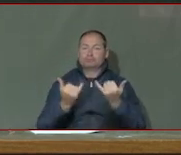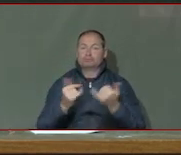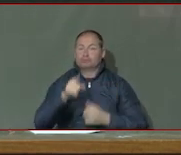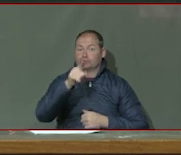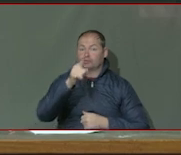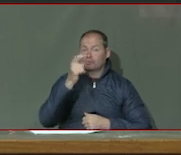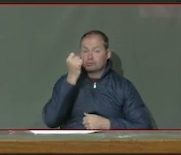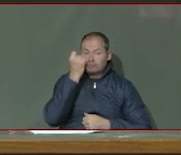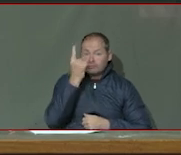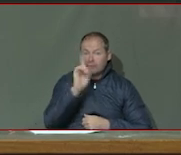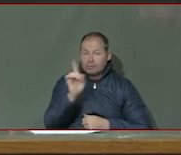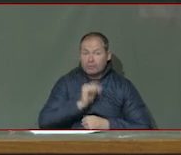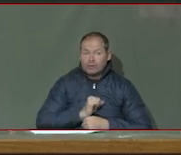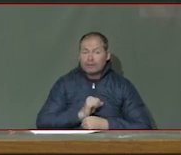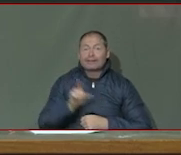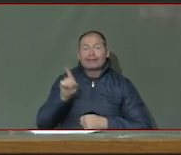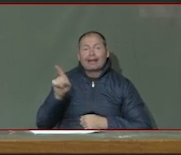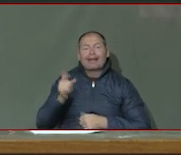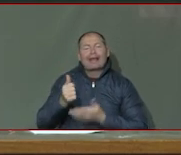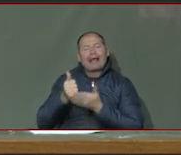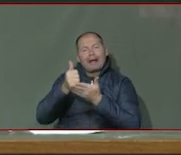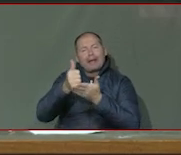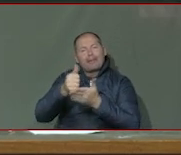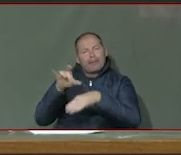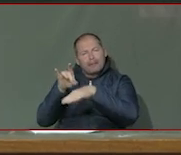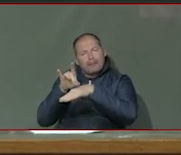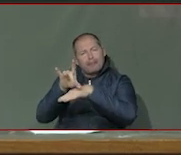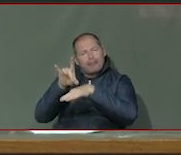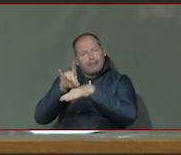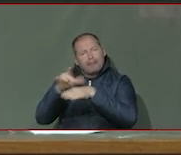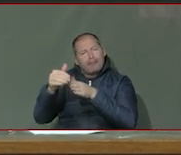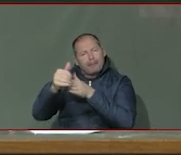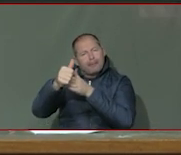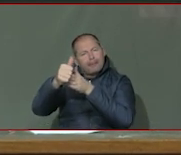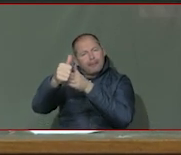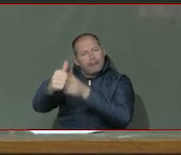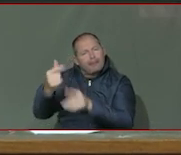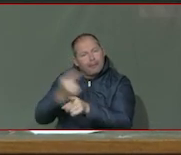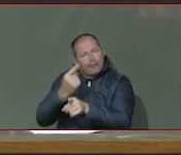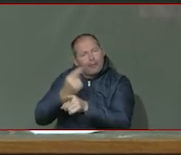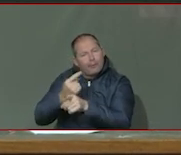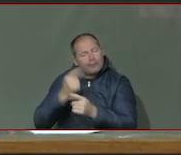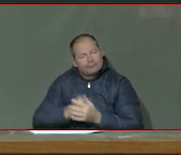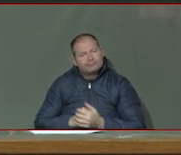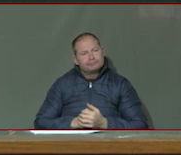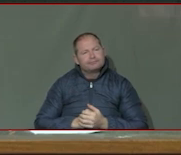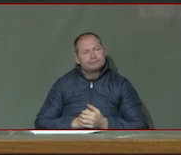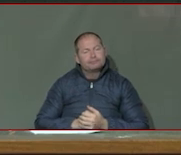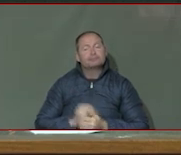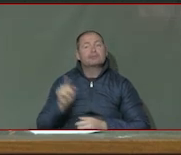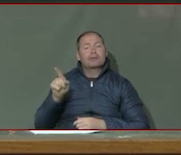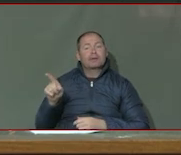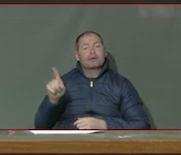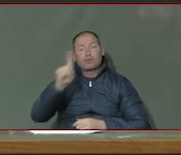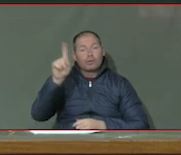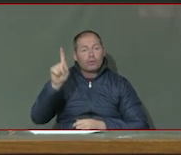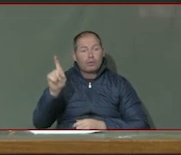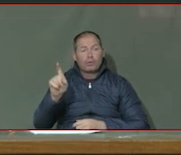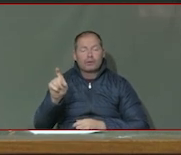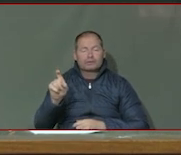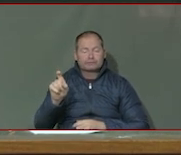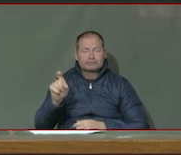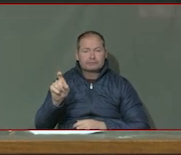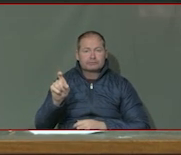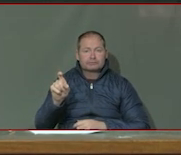that they are leading you all the time. As soon as the examiner asks questions that